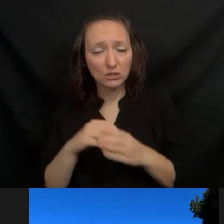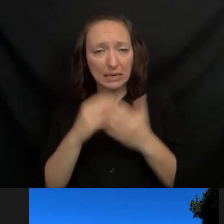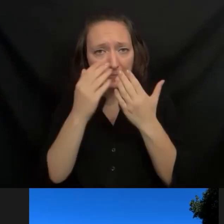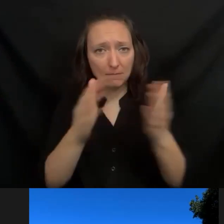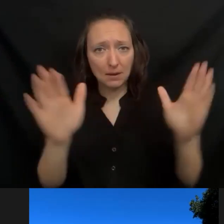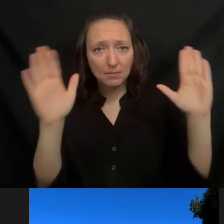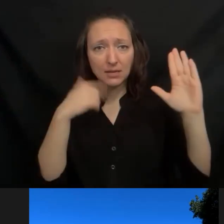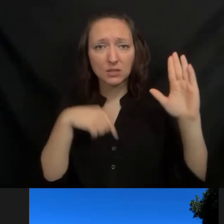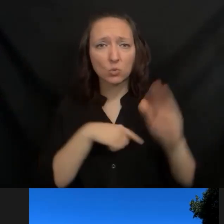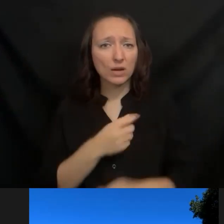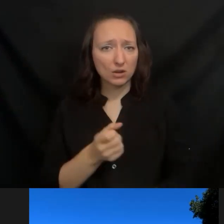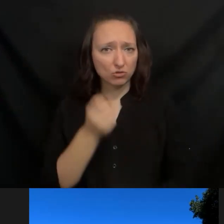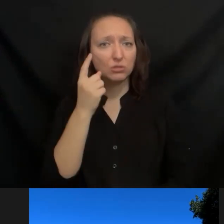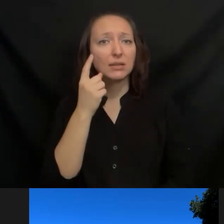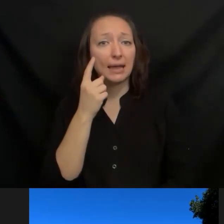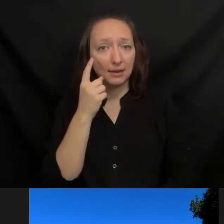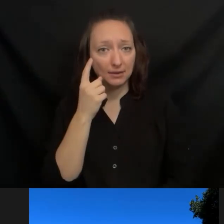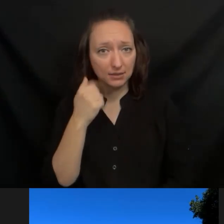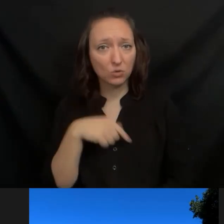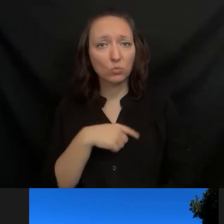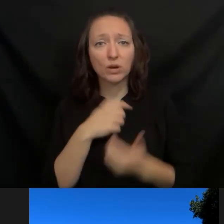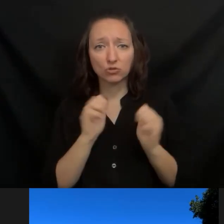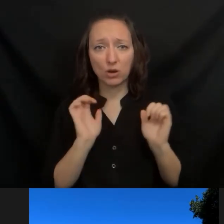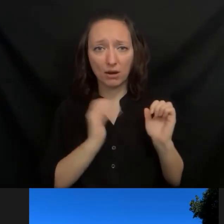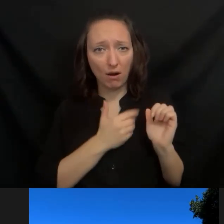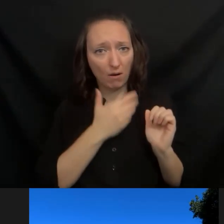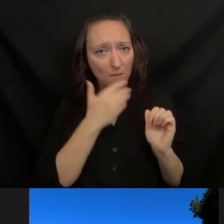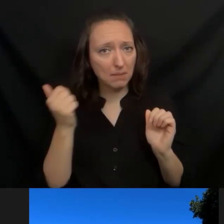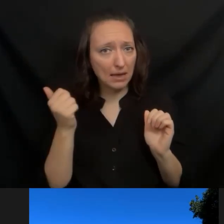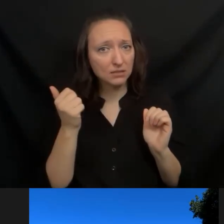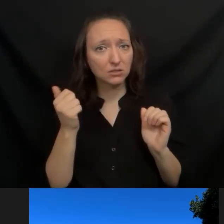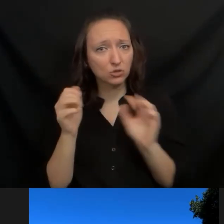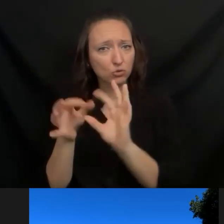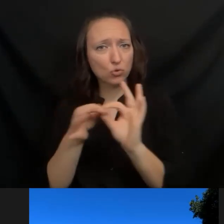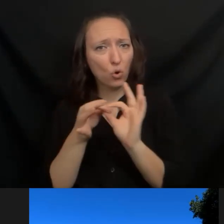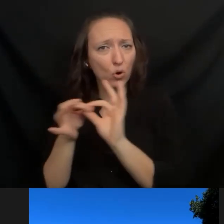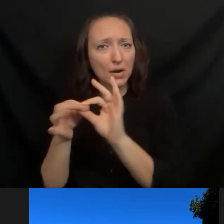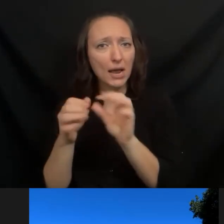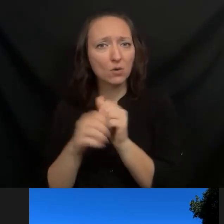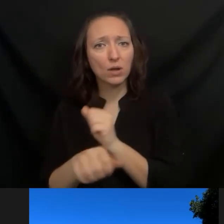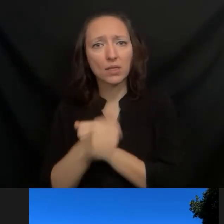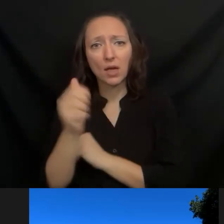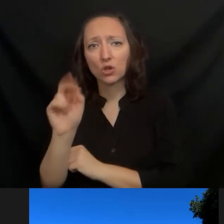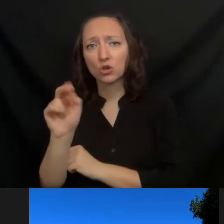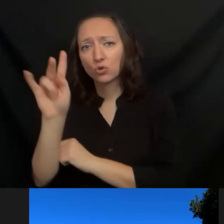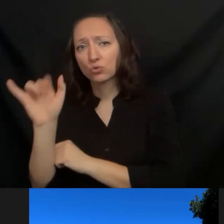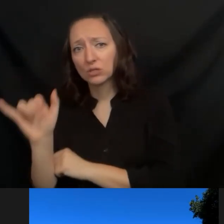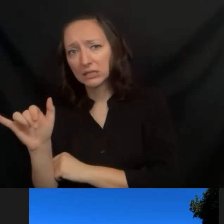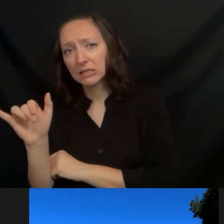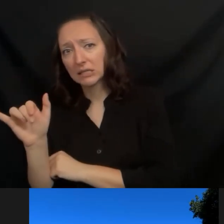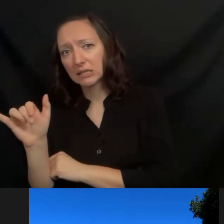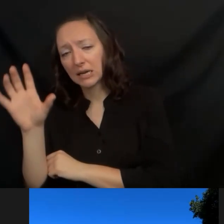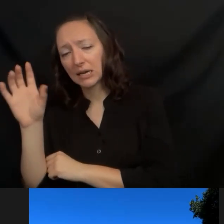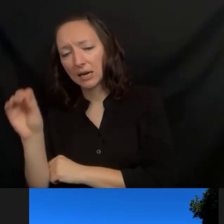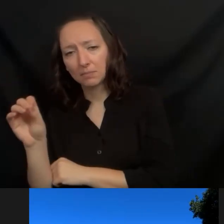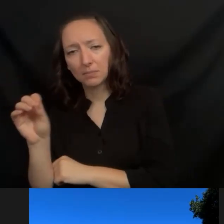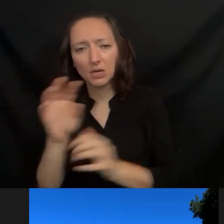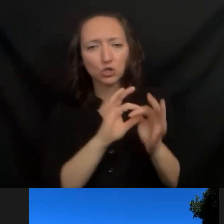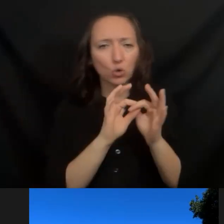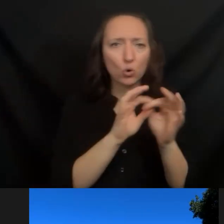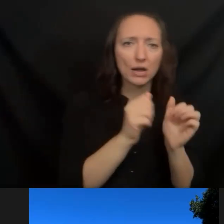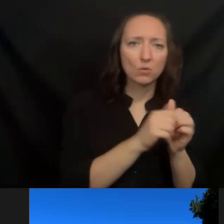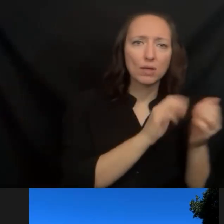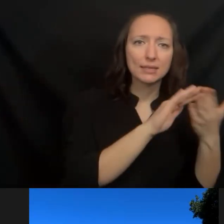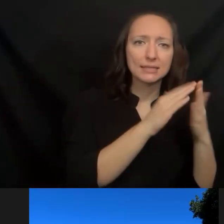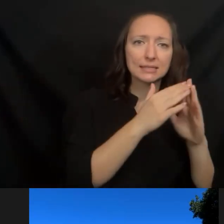that, and we are doing the best job we can to coordinate with other utilities, to coordinate with the city, and to